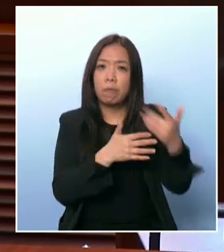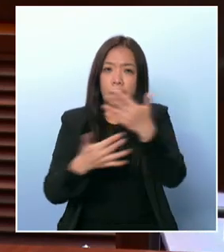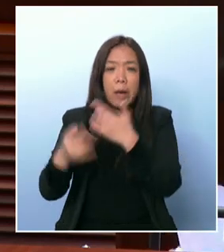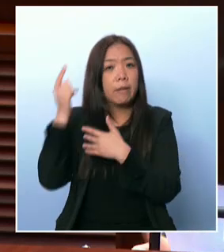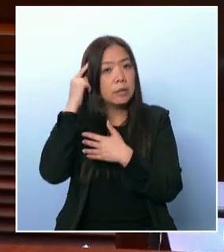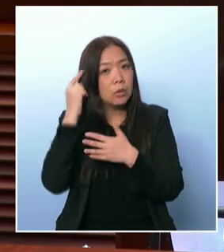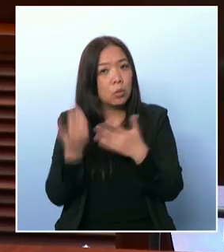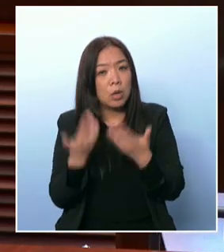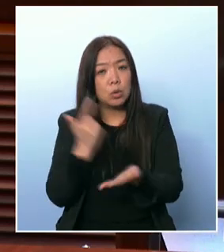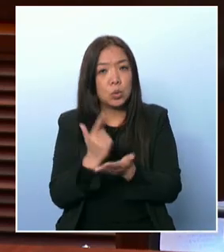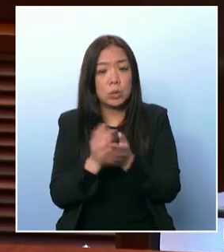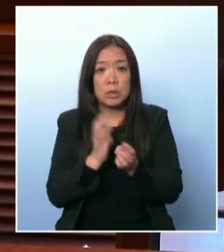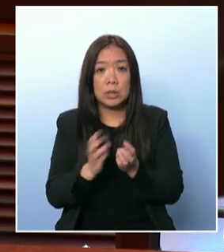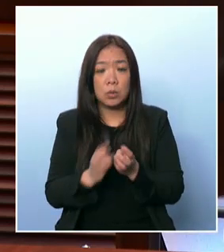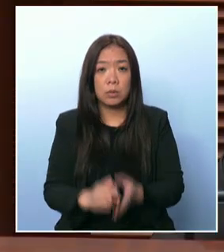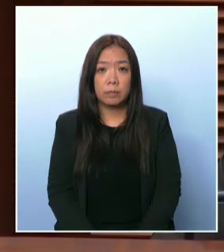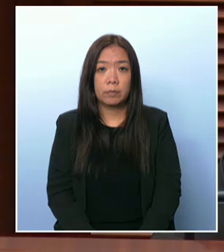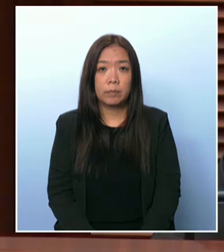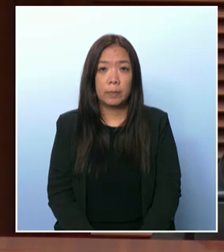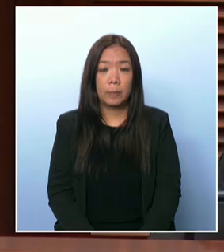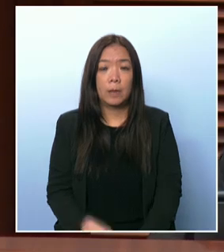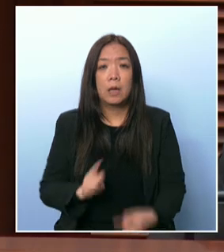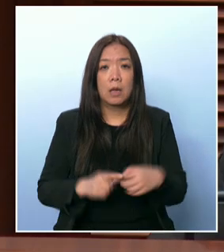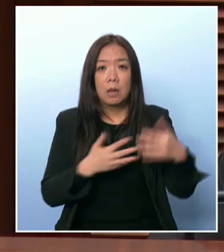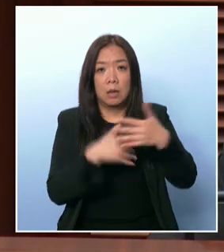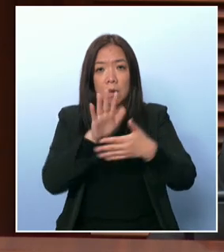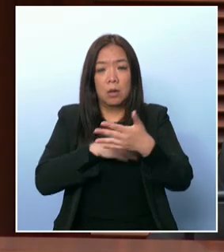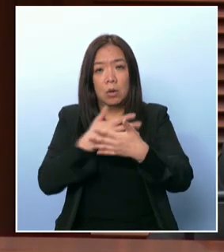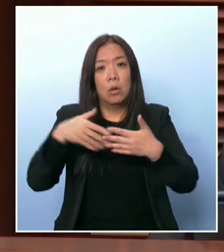fee model and the manpower of the hospital.